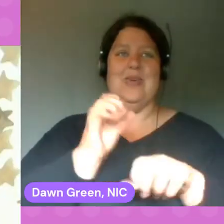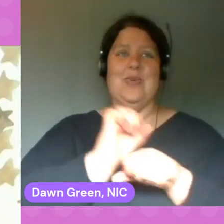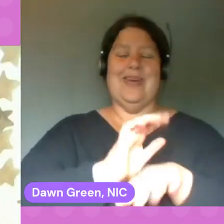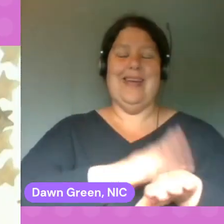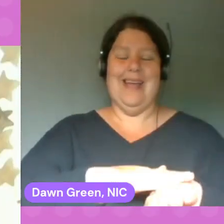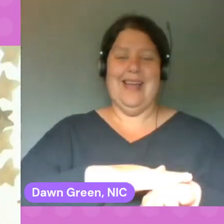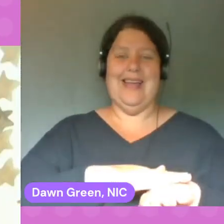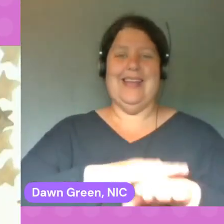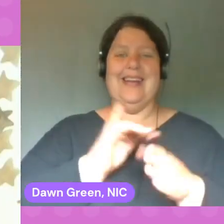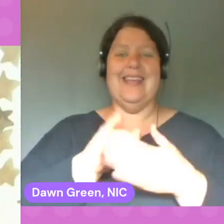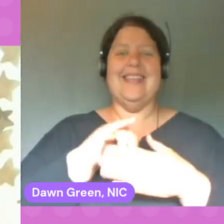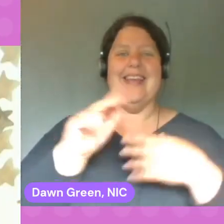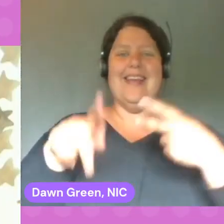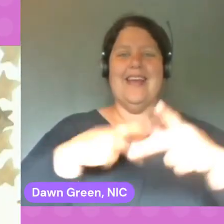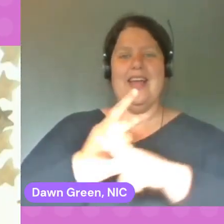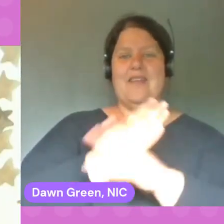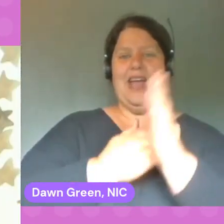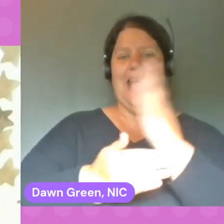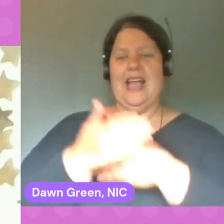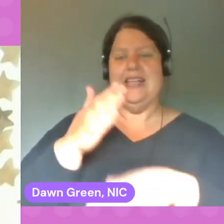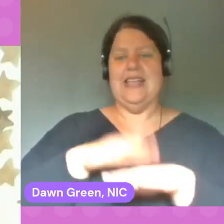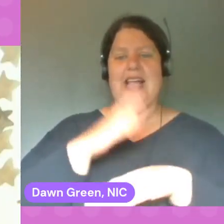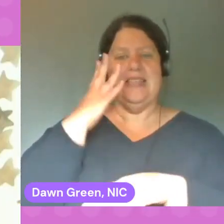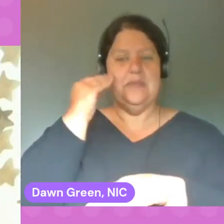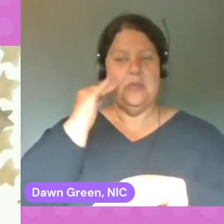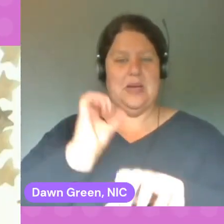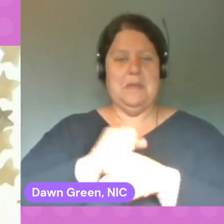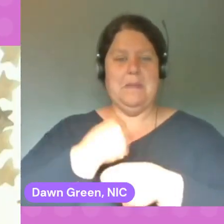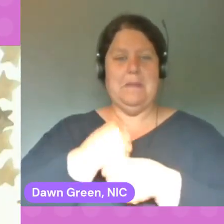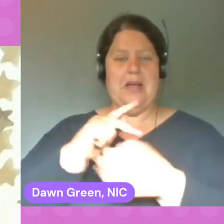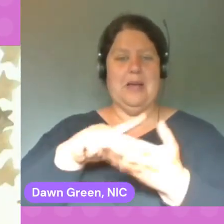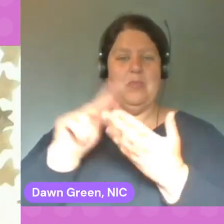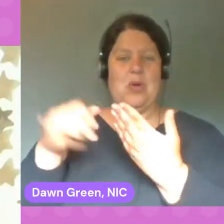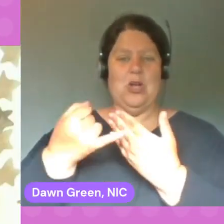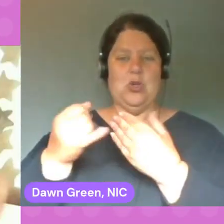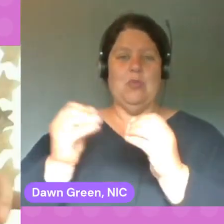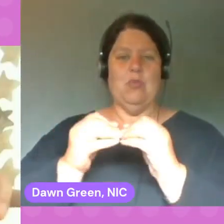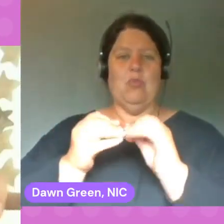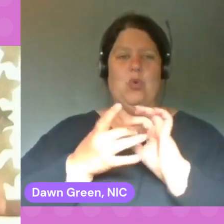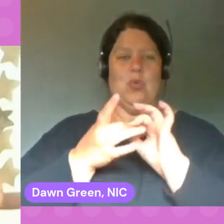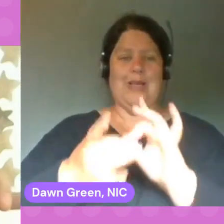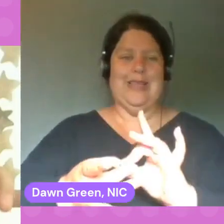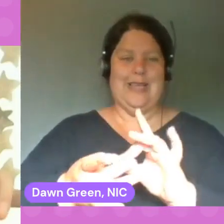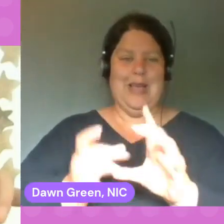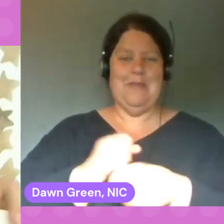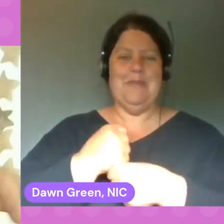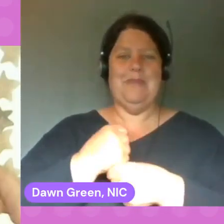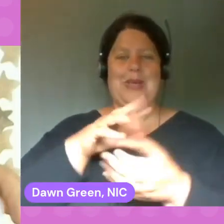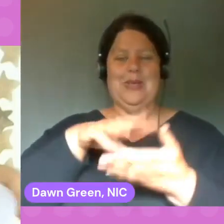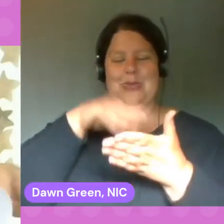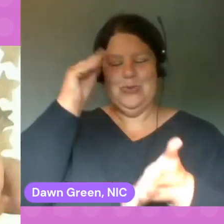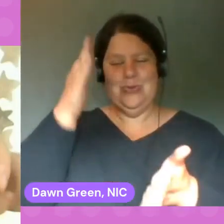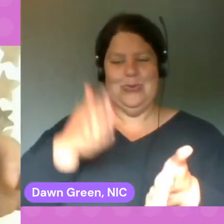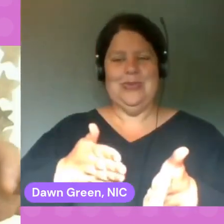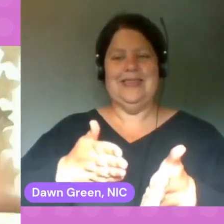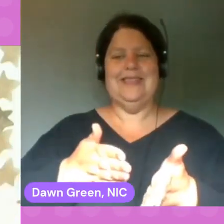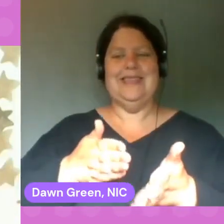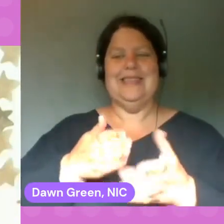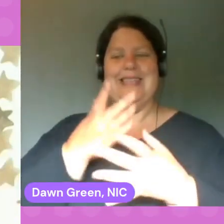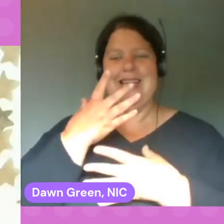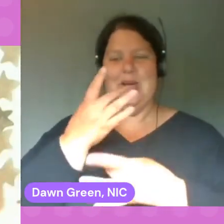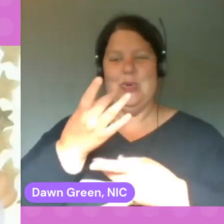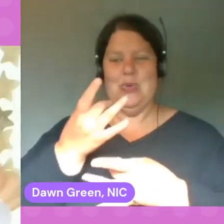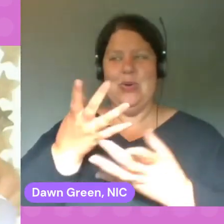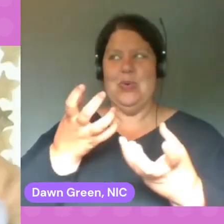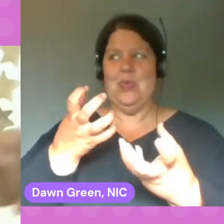of hands-on experience makes the project so much more relevant and makes the students interested in wanting to